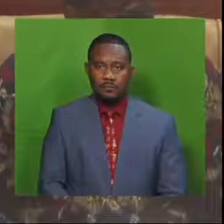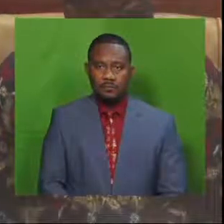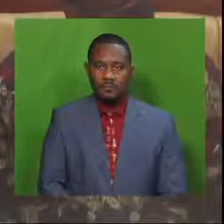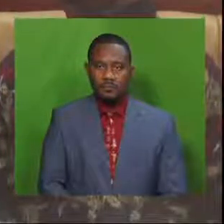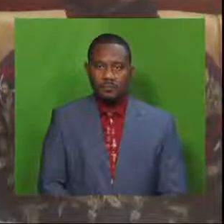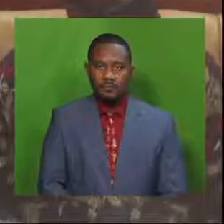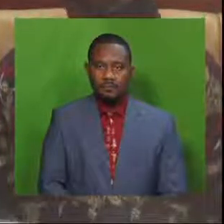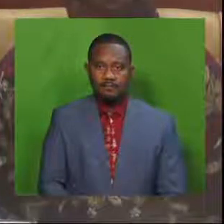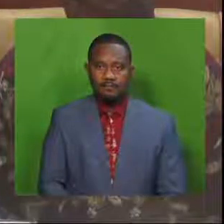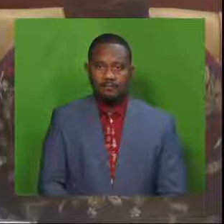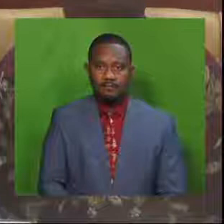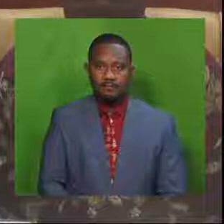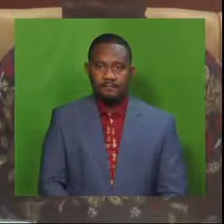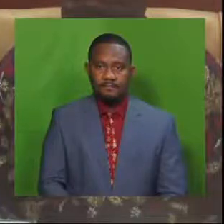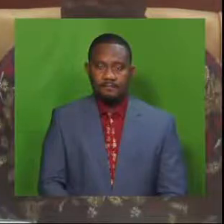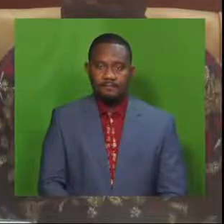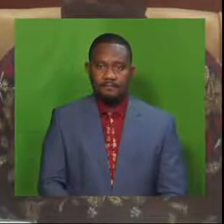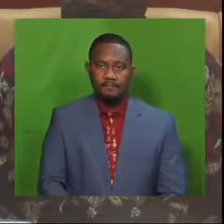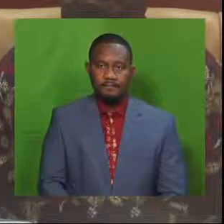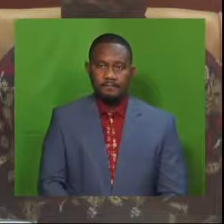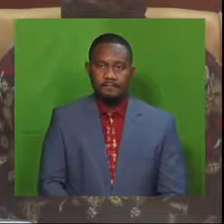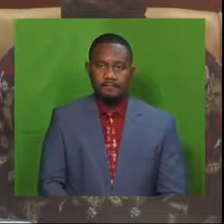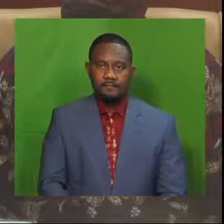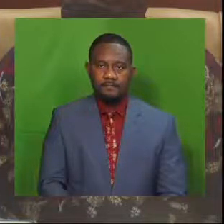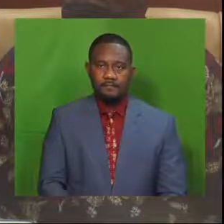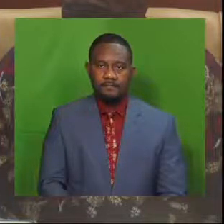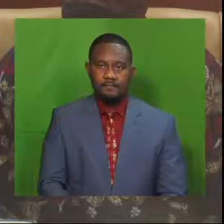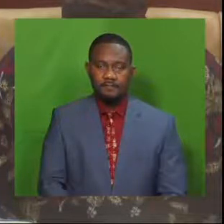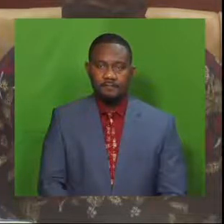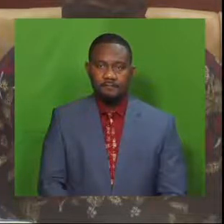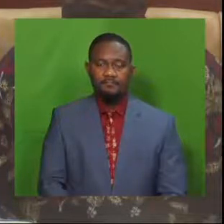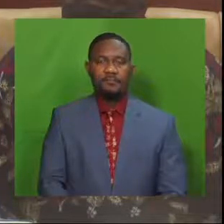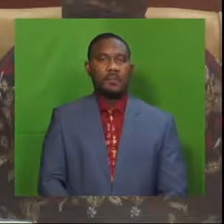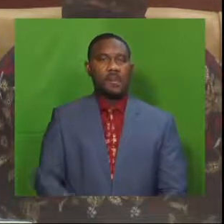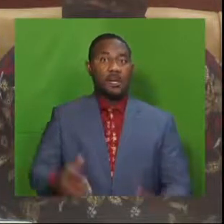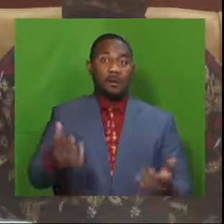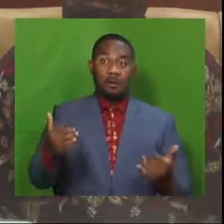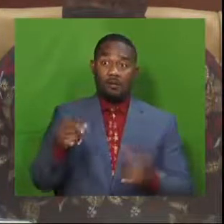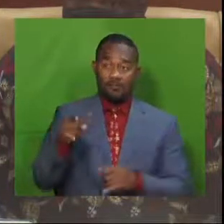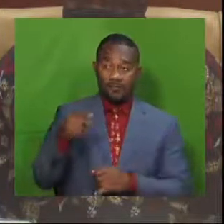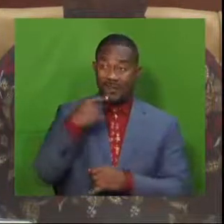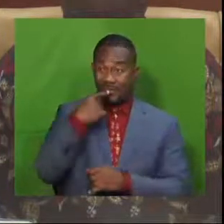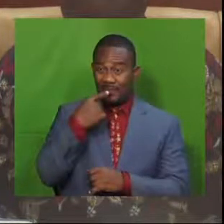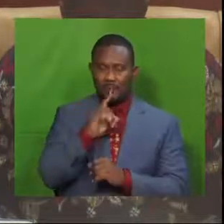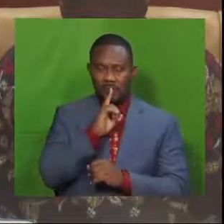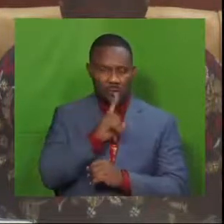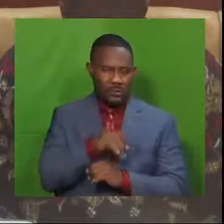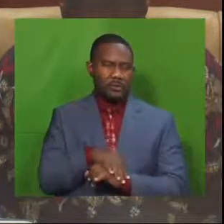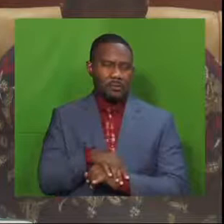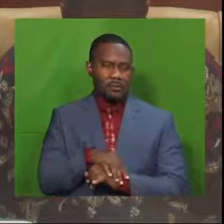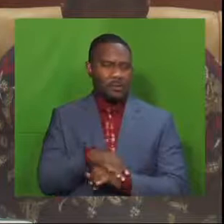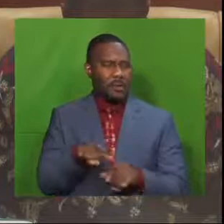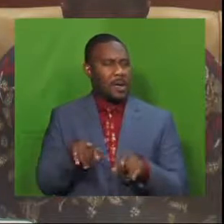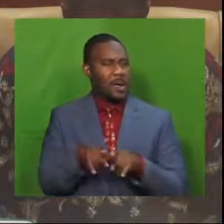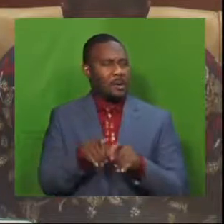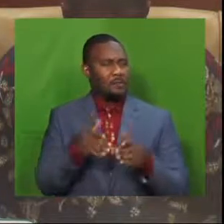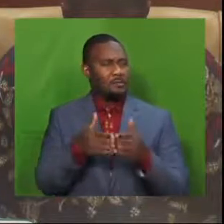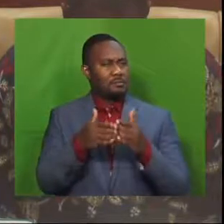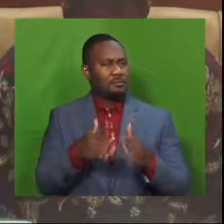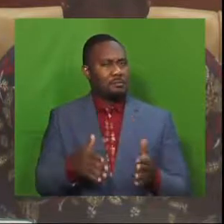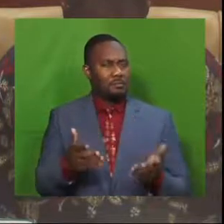to ask my question, I also want to add in connection with what you just said. As leaders, when